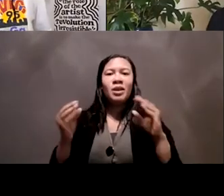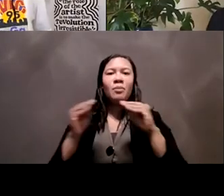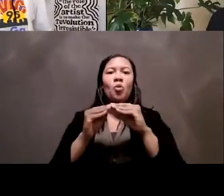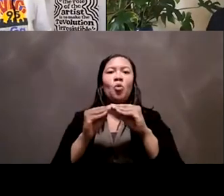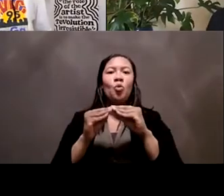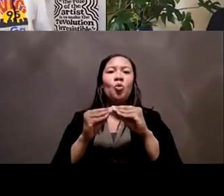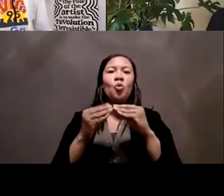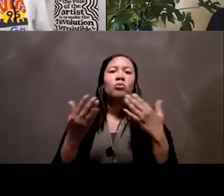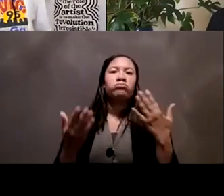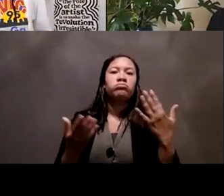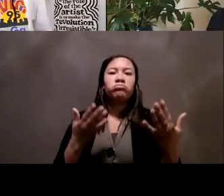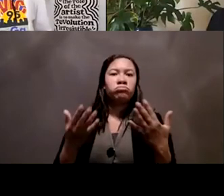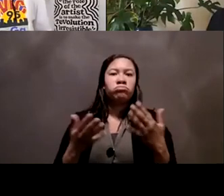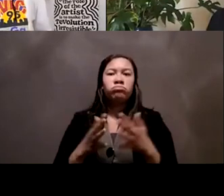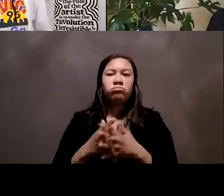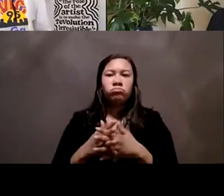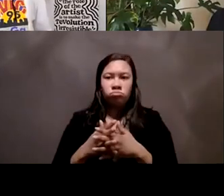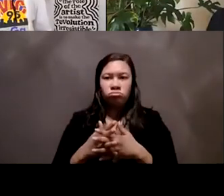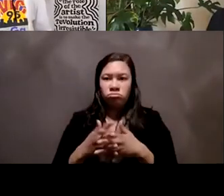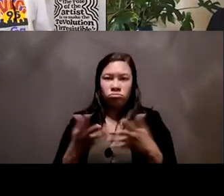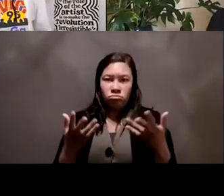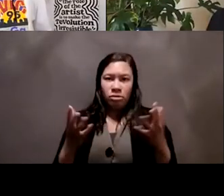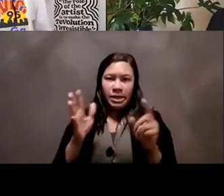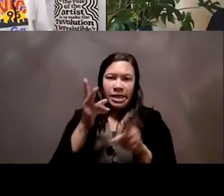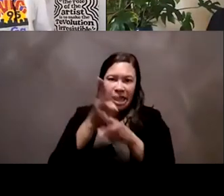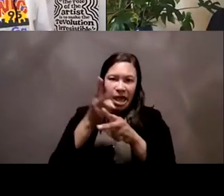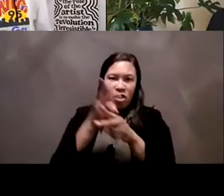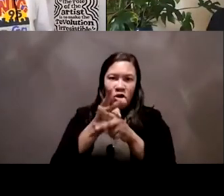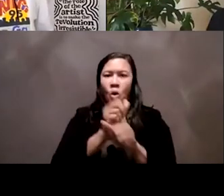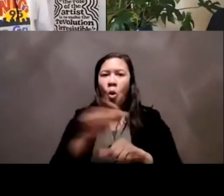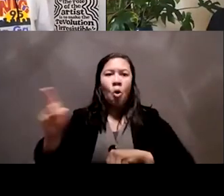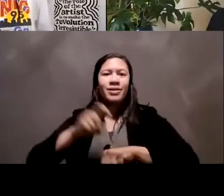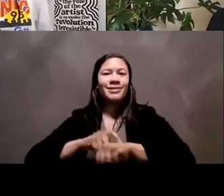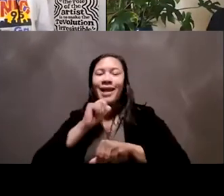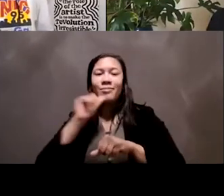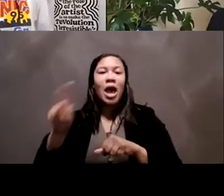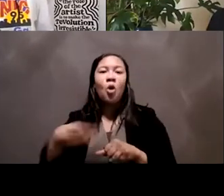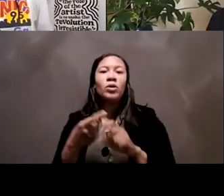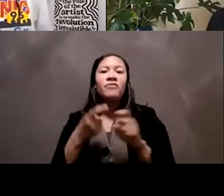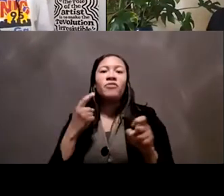more of that all the time, and not just from my people.